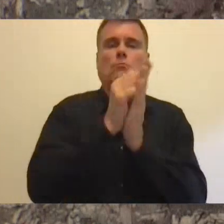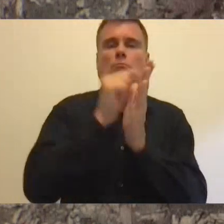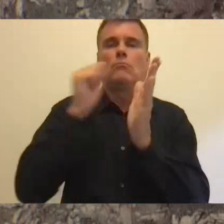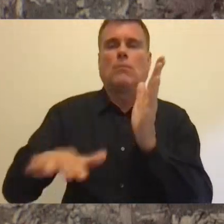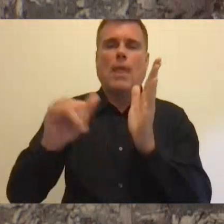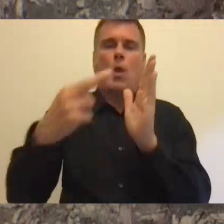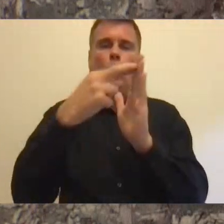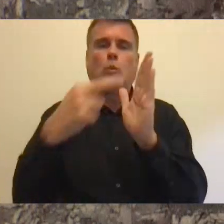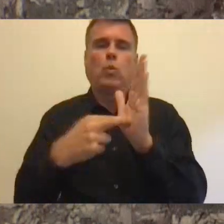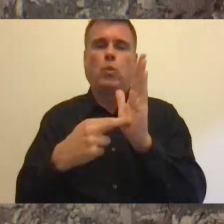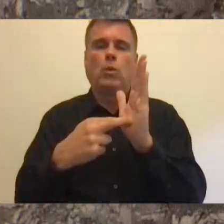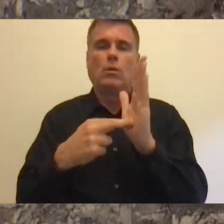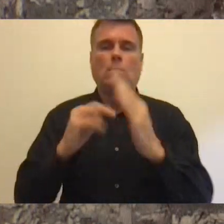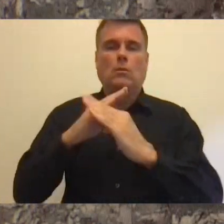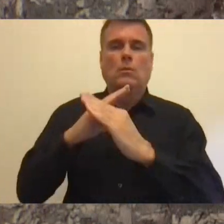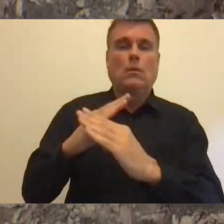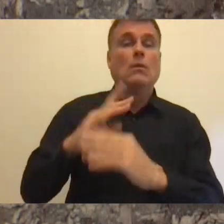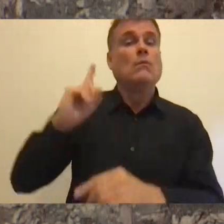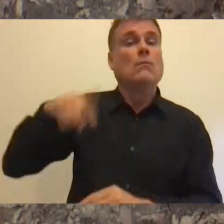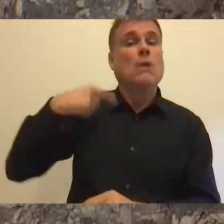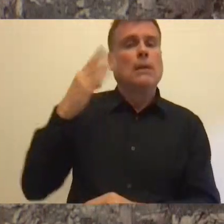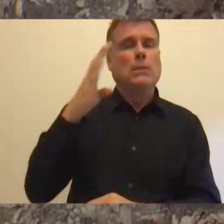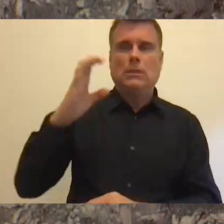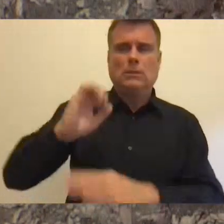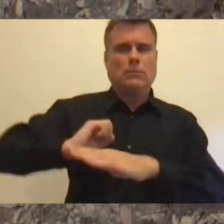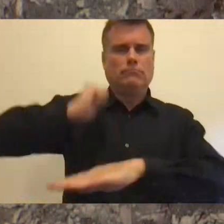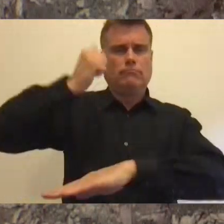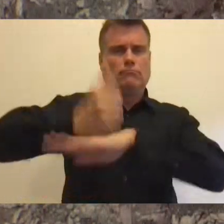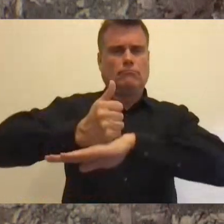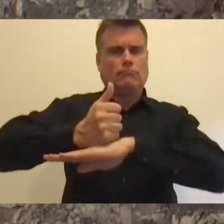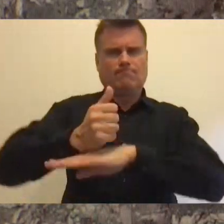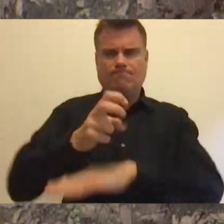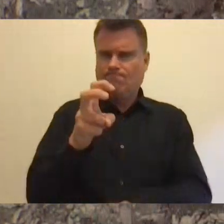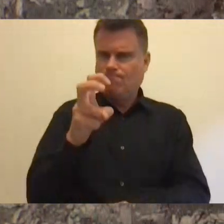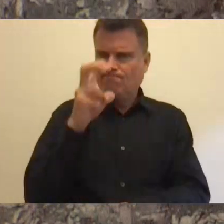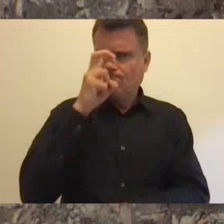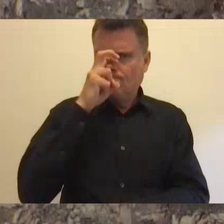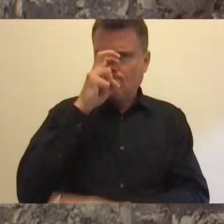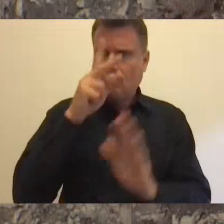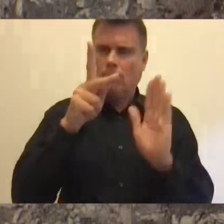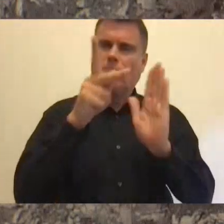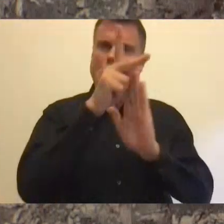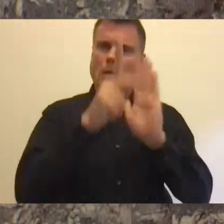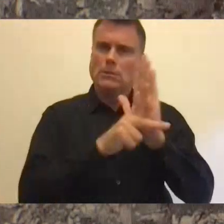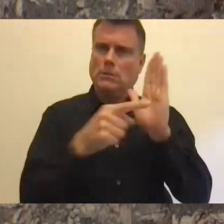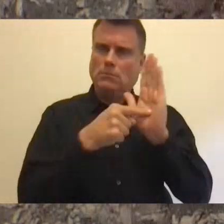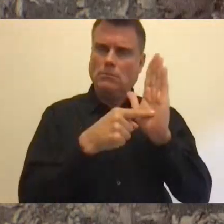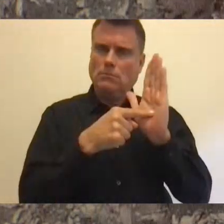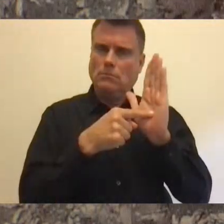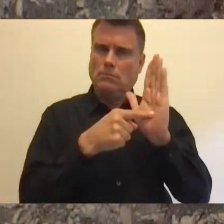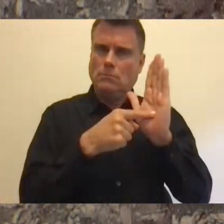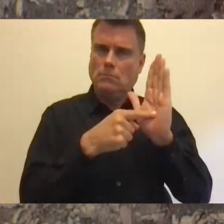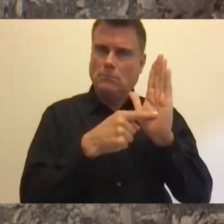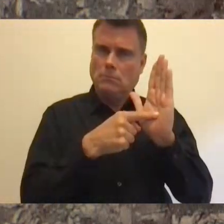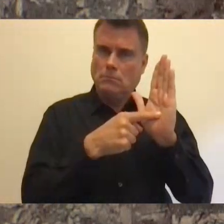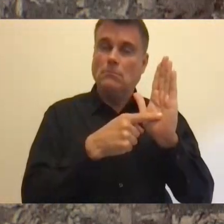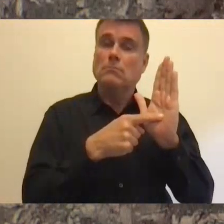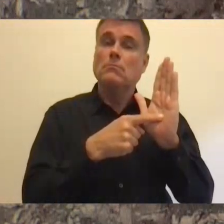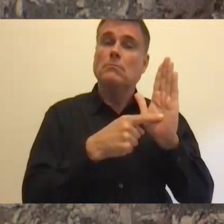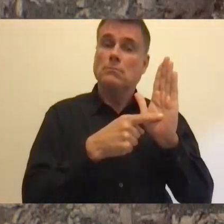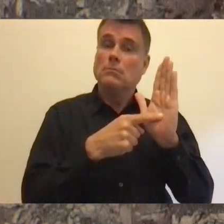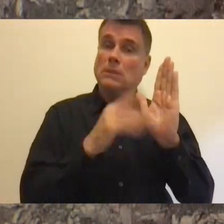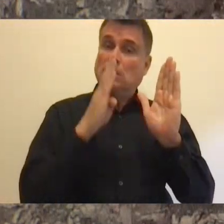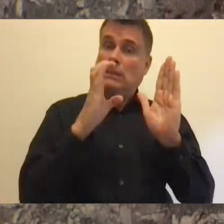BC has long been an outlier. Apparently, the science is different in every other jurisdiction in North